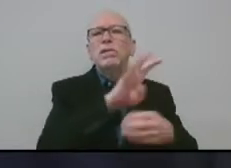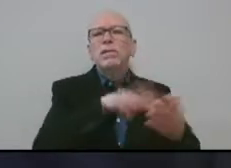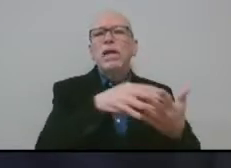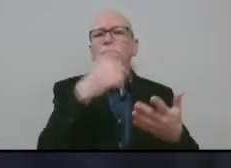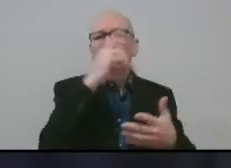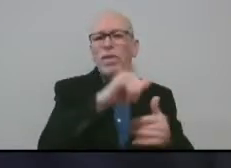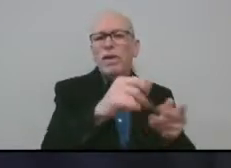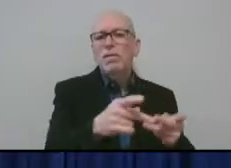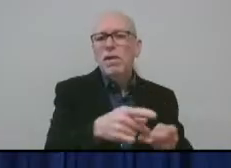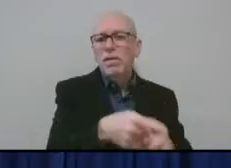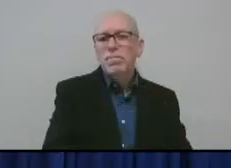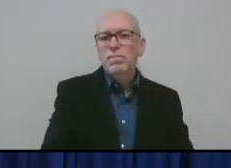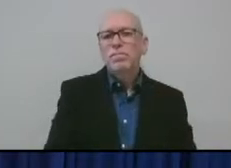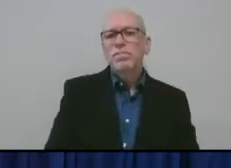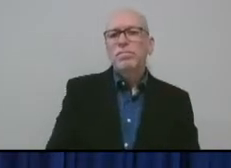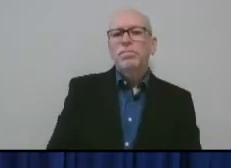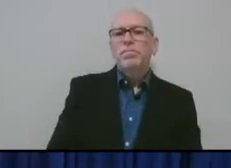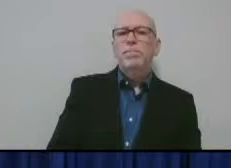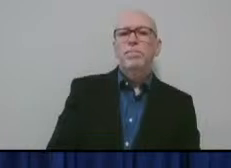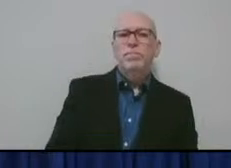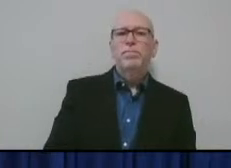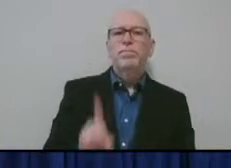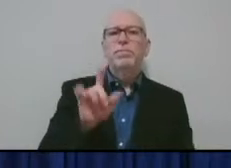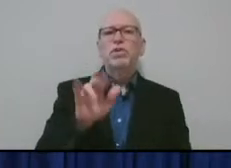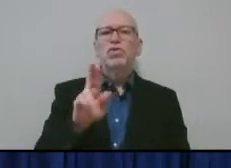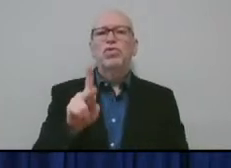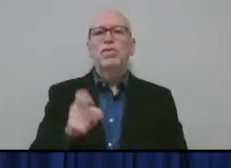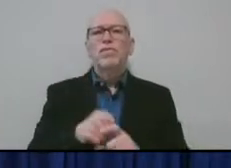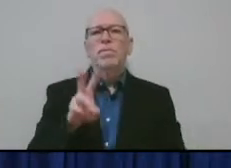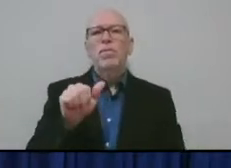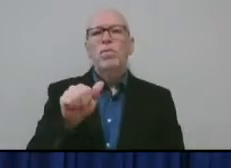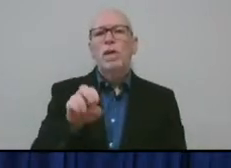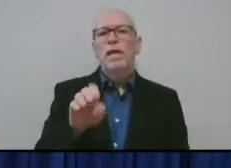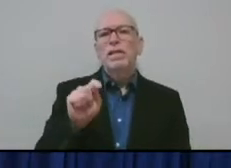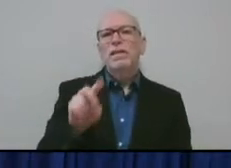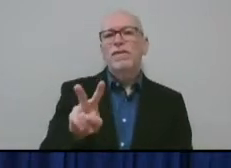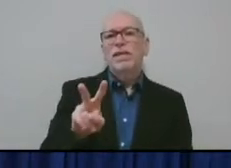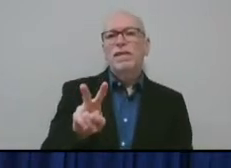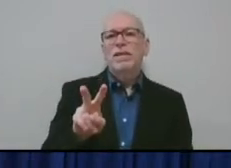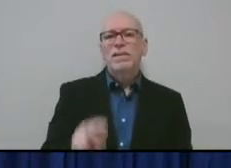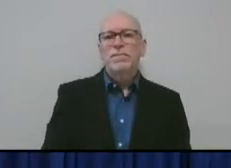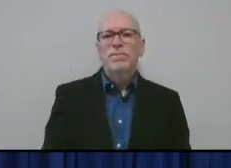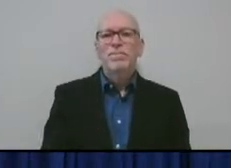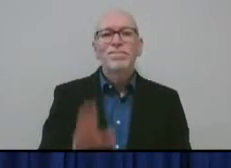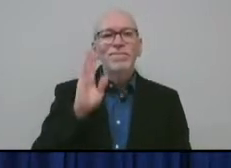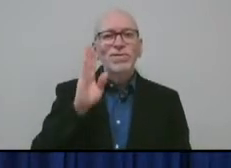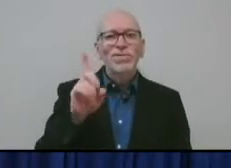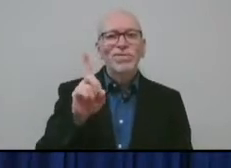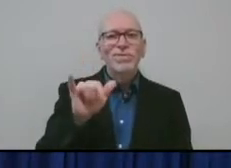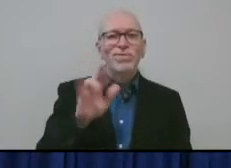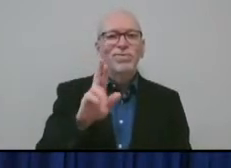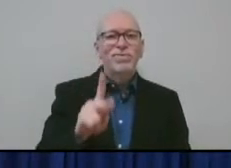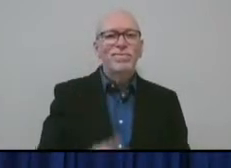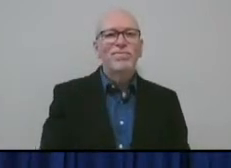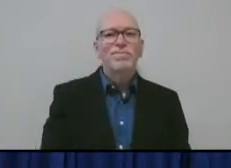site. Dirk with Wayne TV. Good afternoon, Dirk.